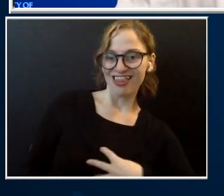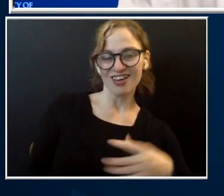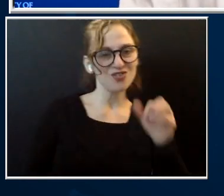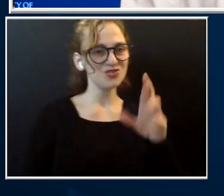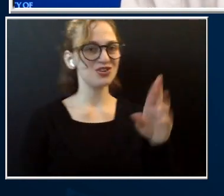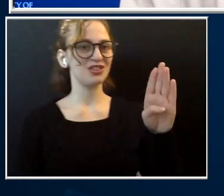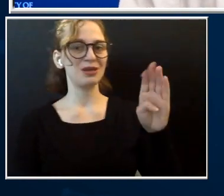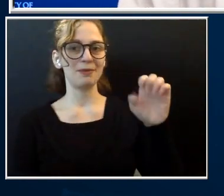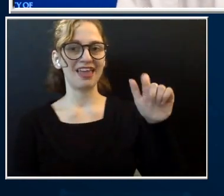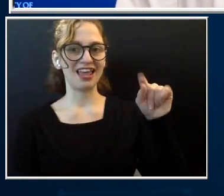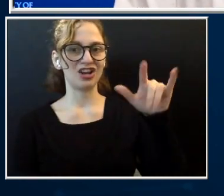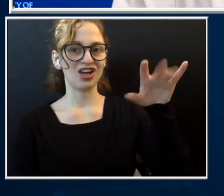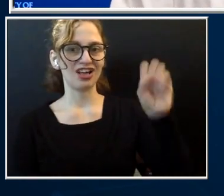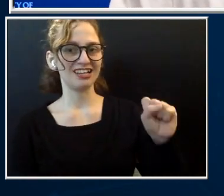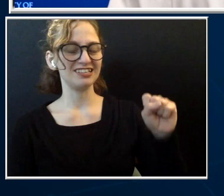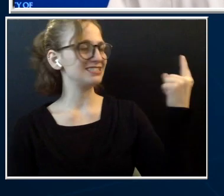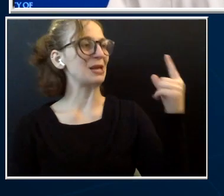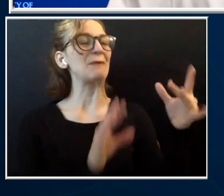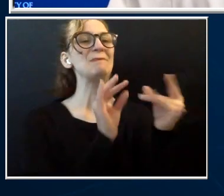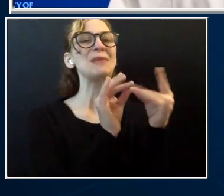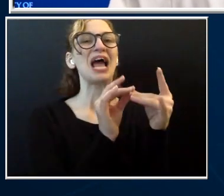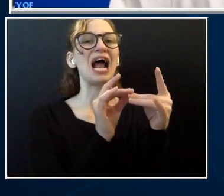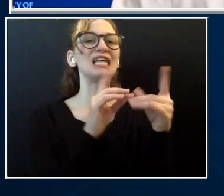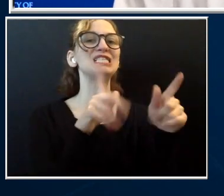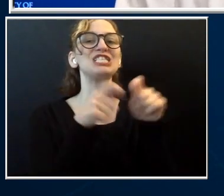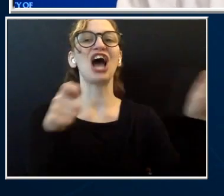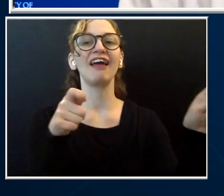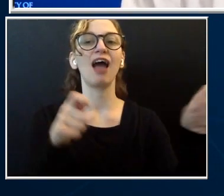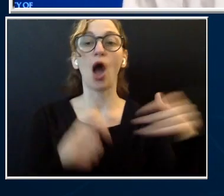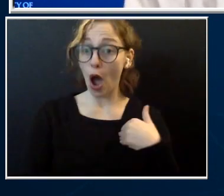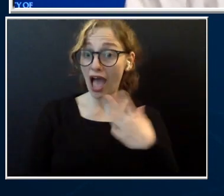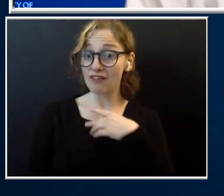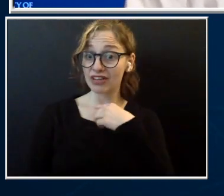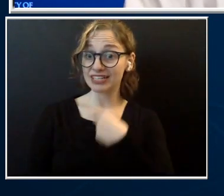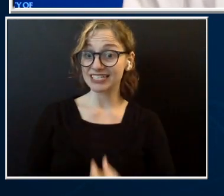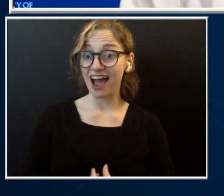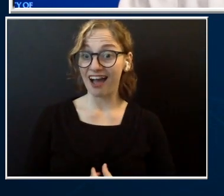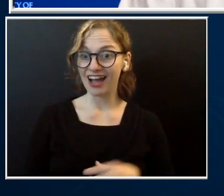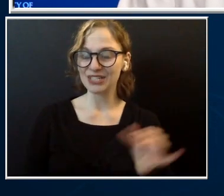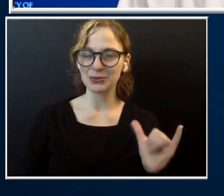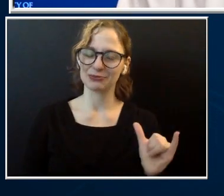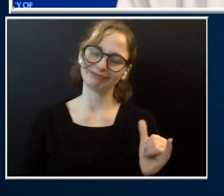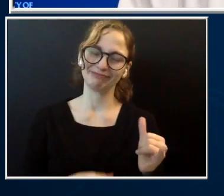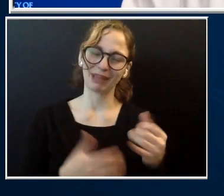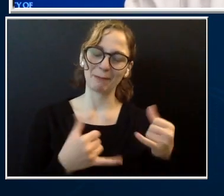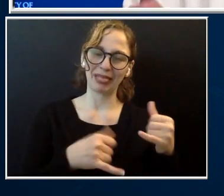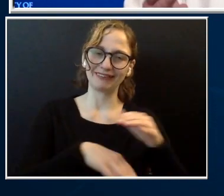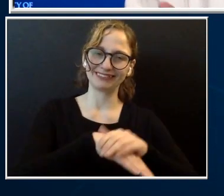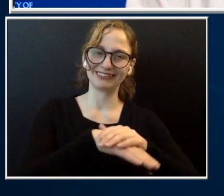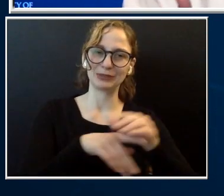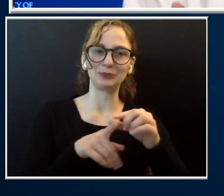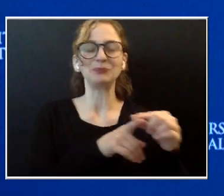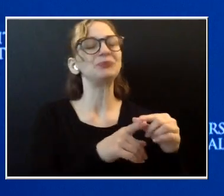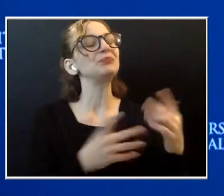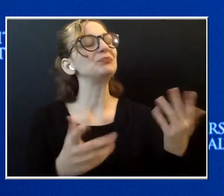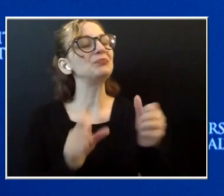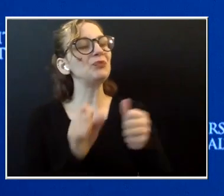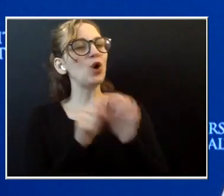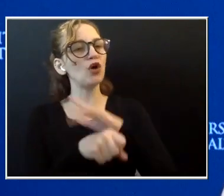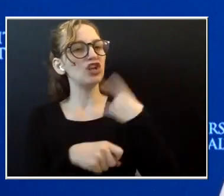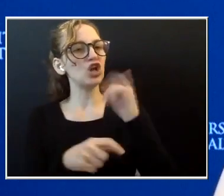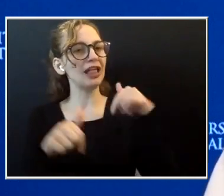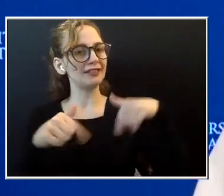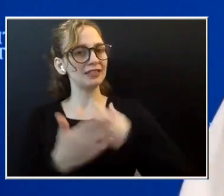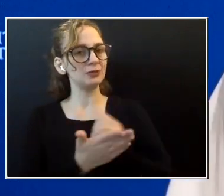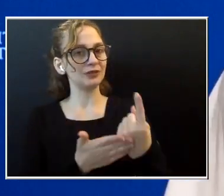tie. I got a tie on, too. Oh, wait a minute. All right. How are the COVID numbers this week, Doc Hawk? The COVID admissions are